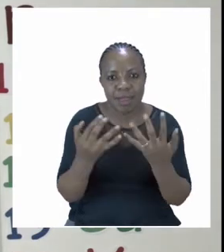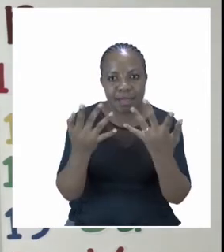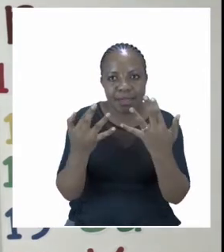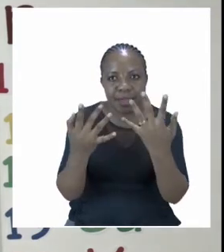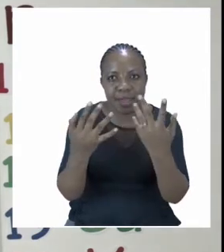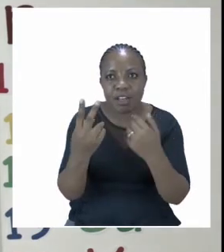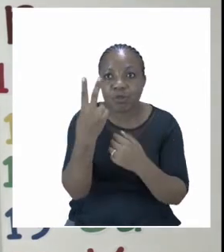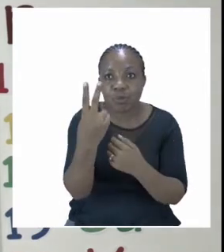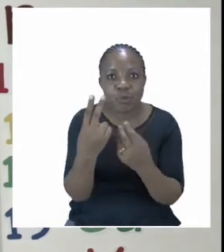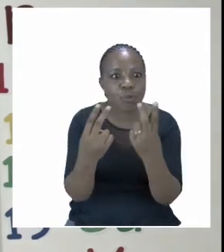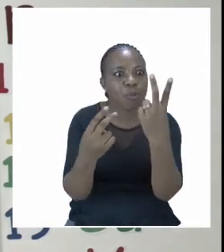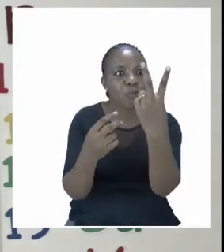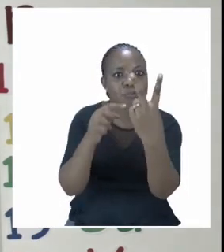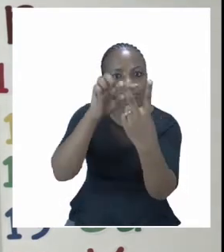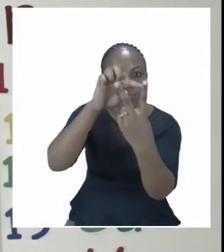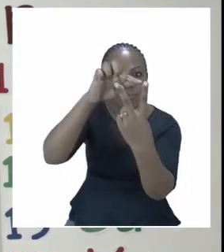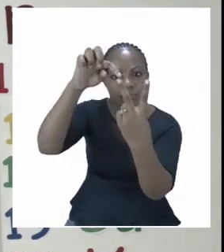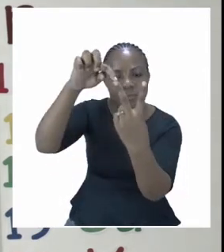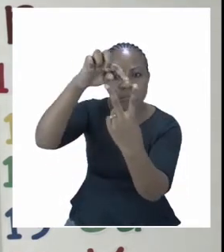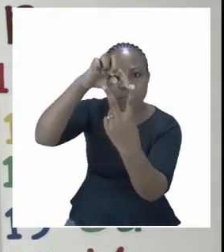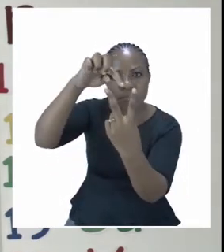two fingers.